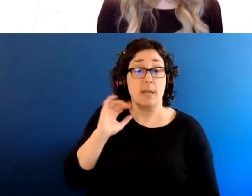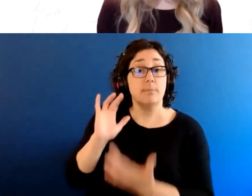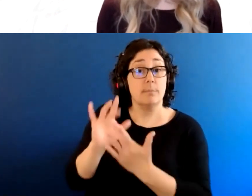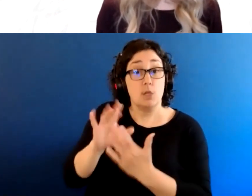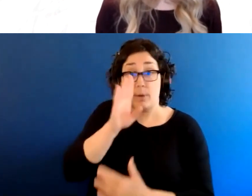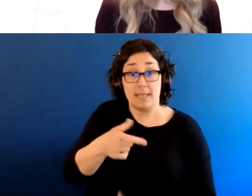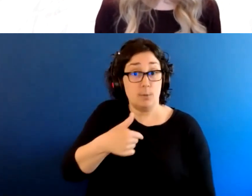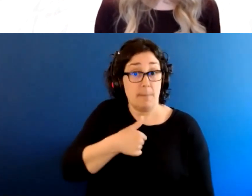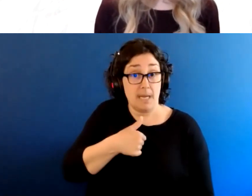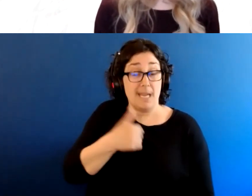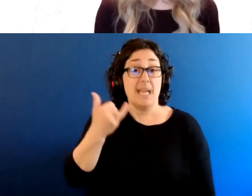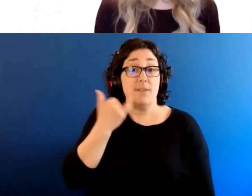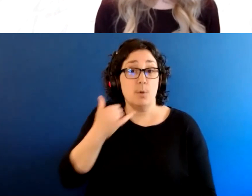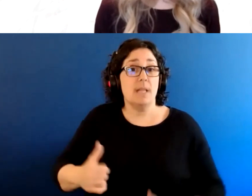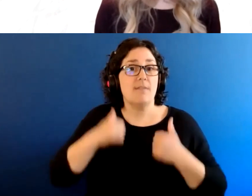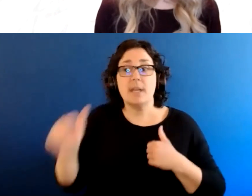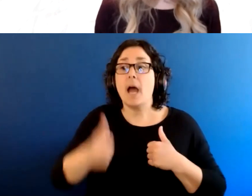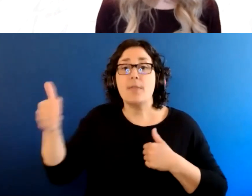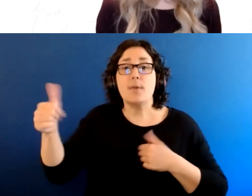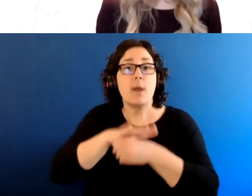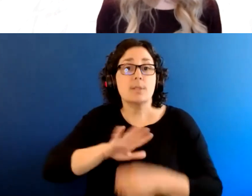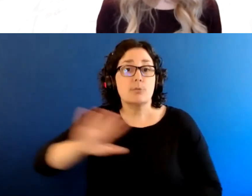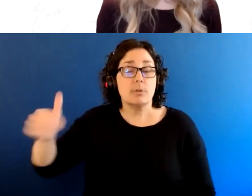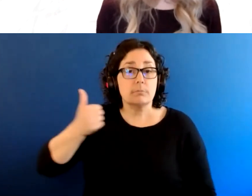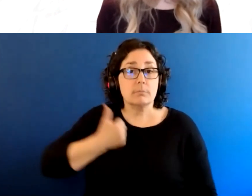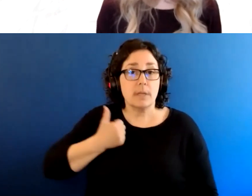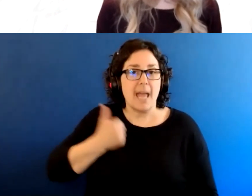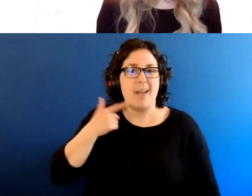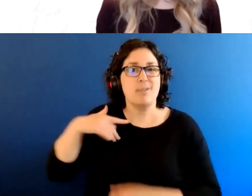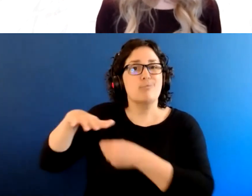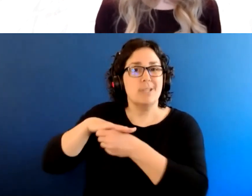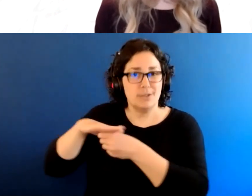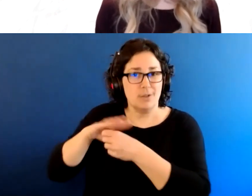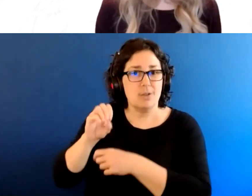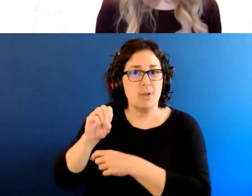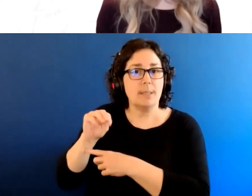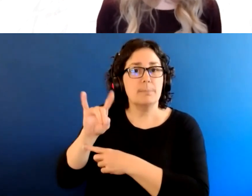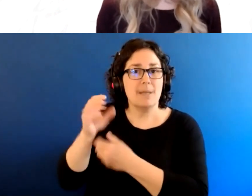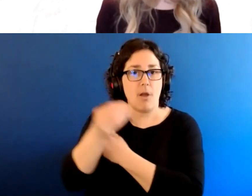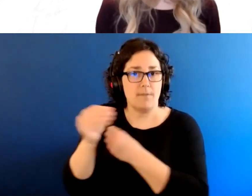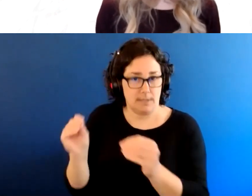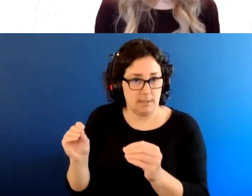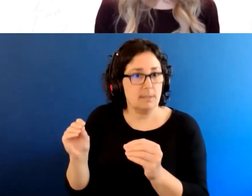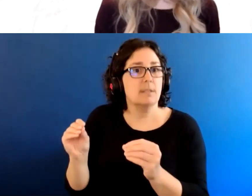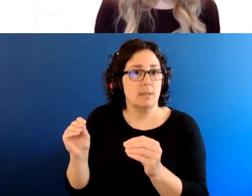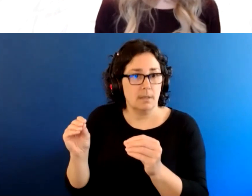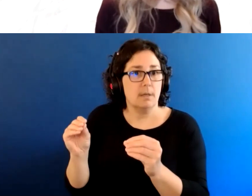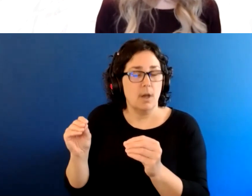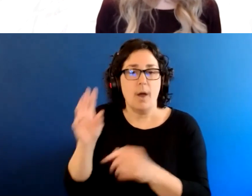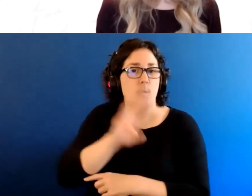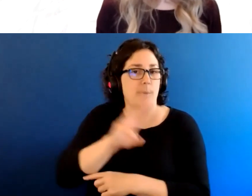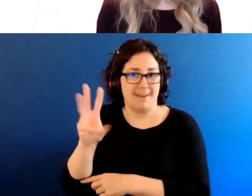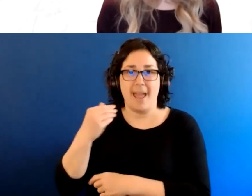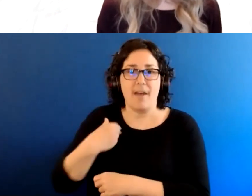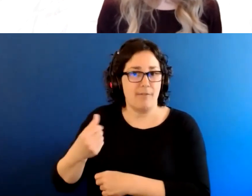to me. If you're living out anywhere else across the country, we have regional OSME offices, which is on our website.